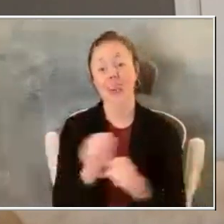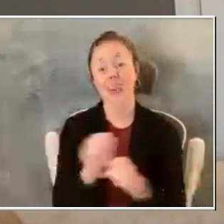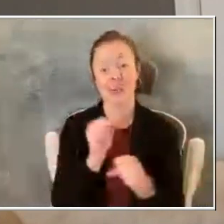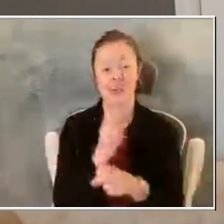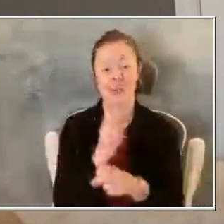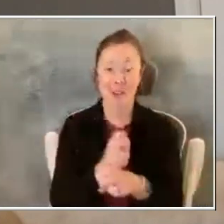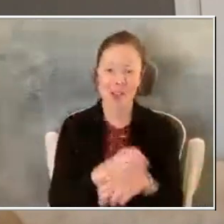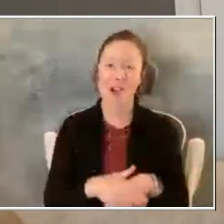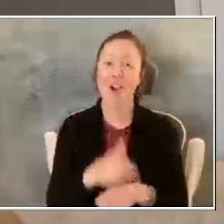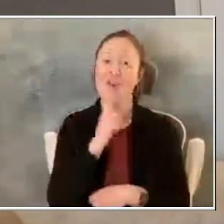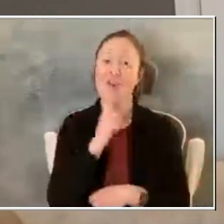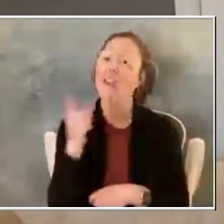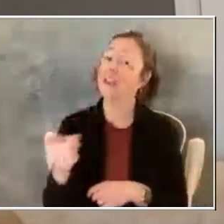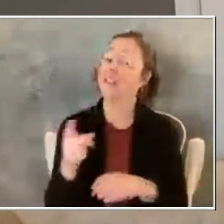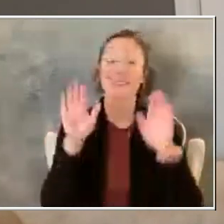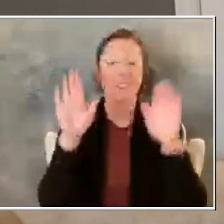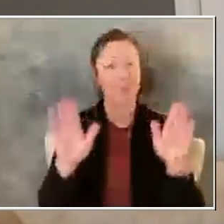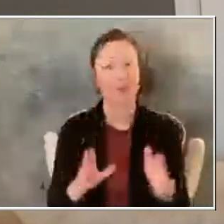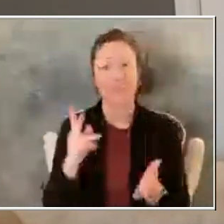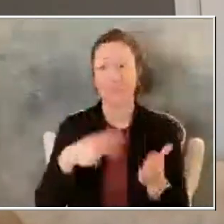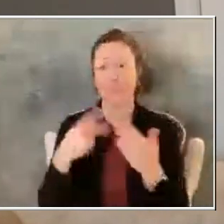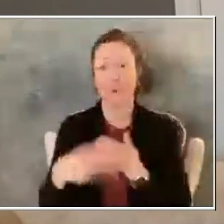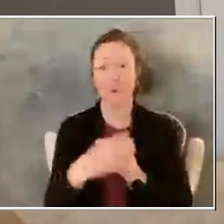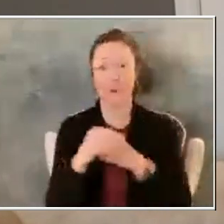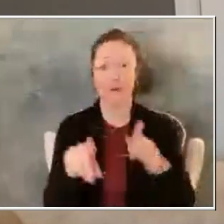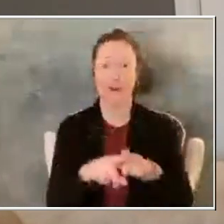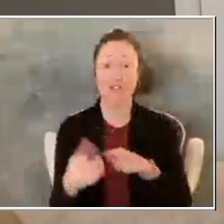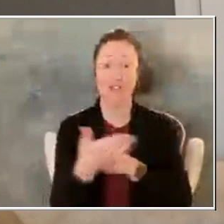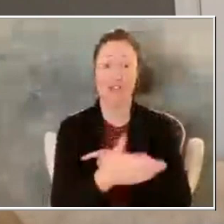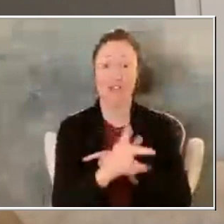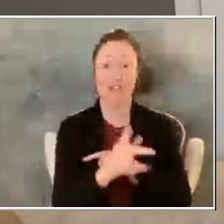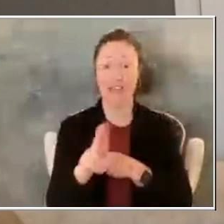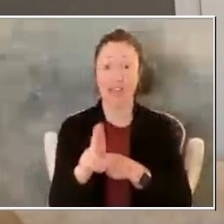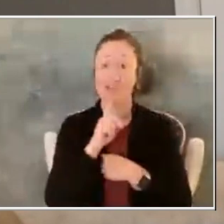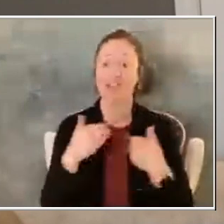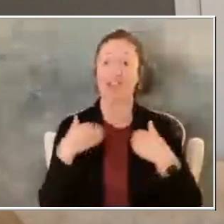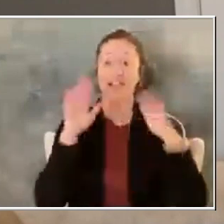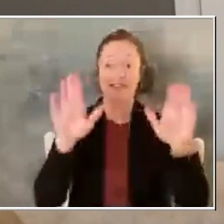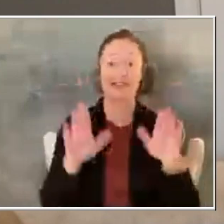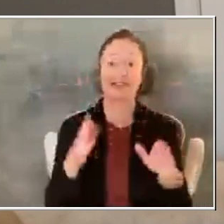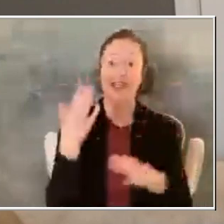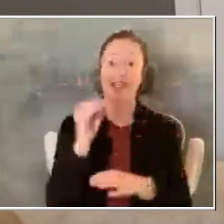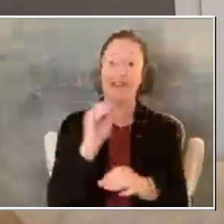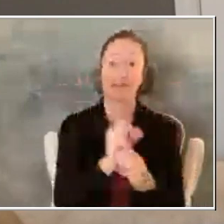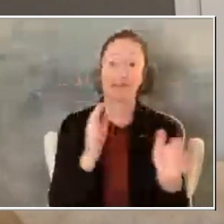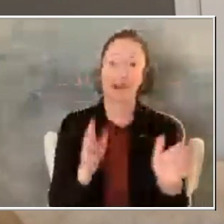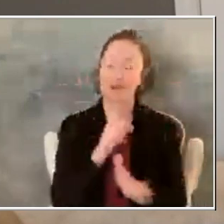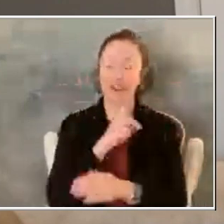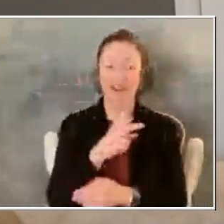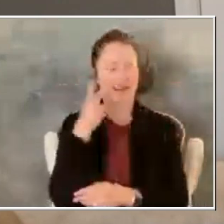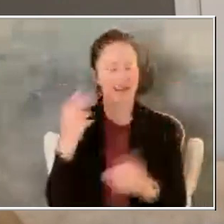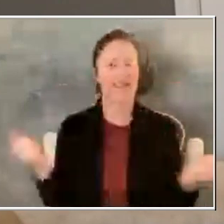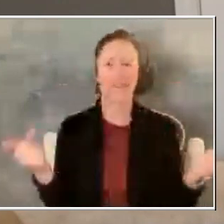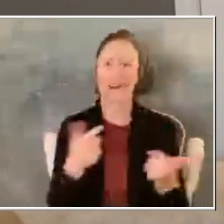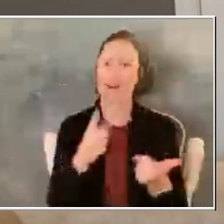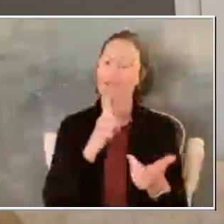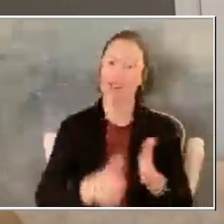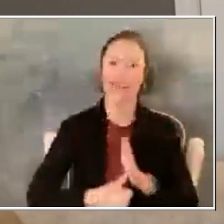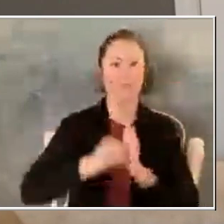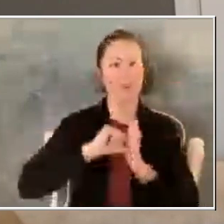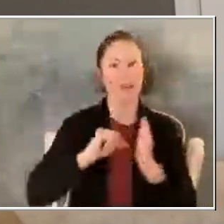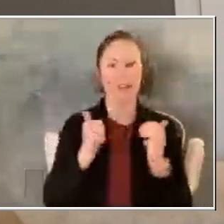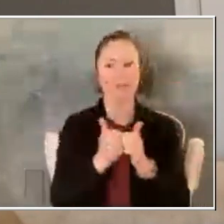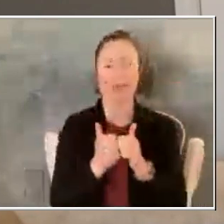up through a fabulous program, and being at KU just has great colleagues around her. And so just watching all of them, I'm just so impressed